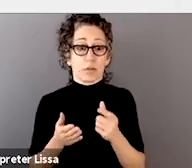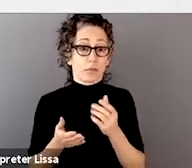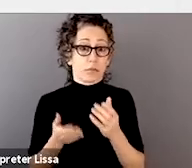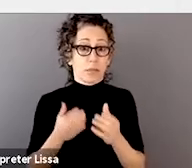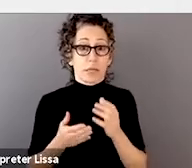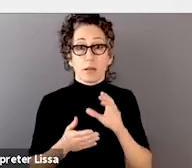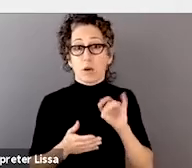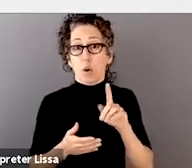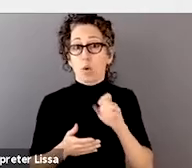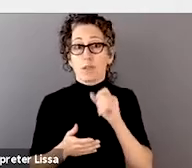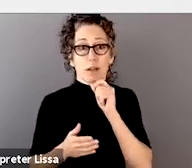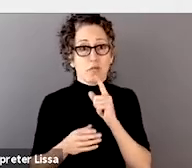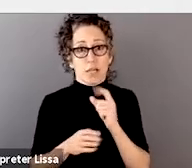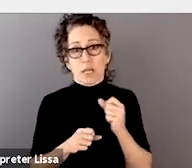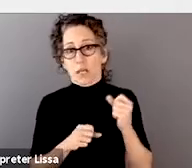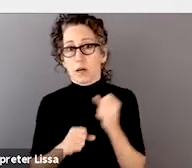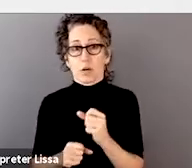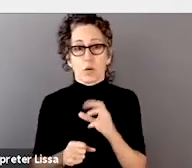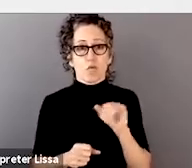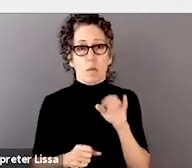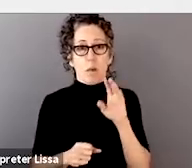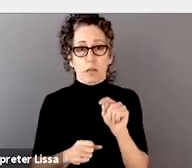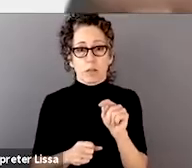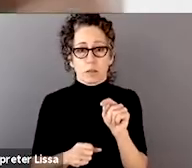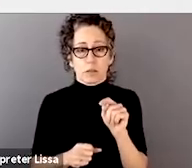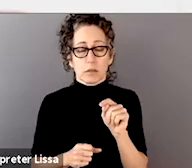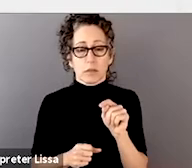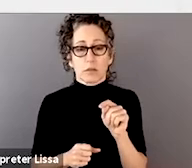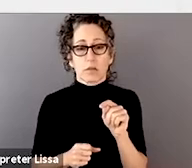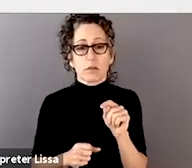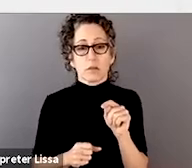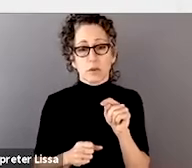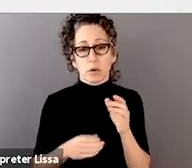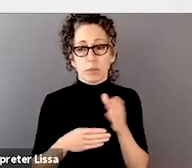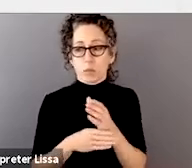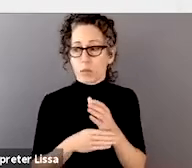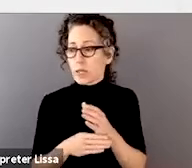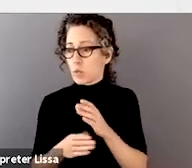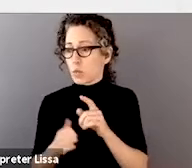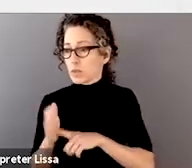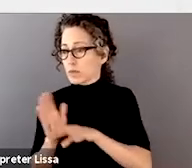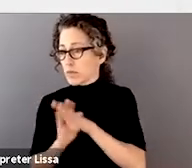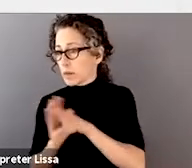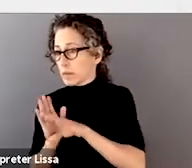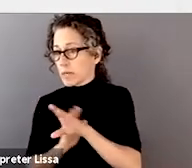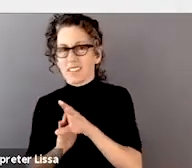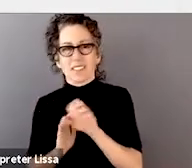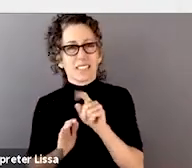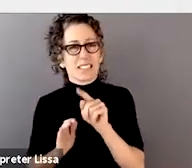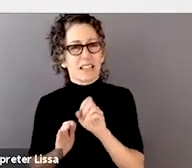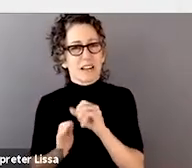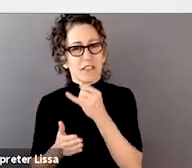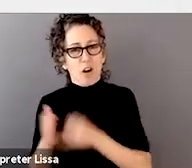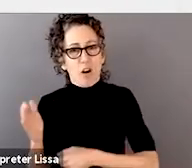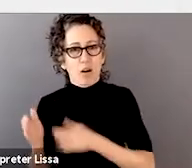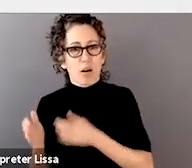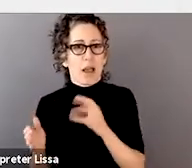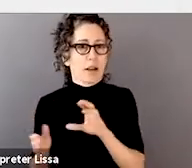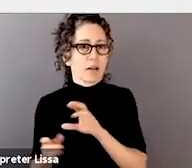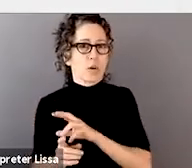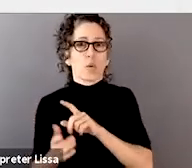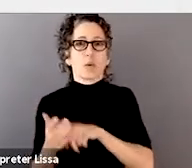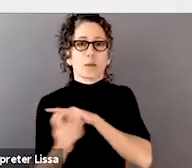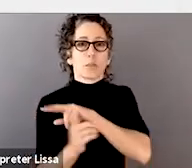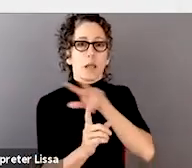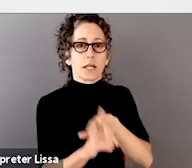code-wise, or just the knowledge gap between what's been developed as state of the art and what needs to be applied in the industry. And so part of the